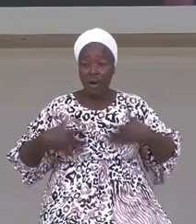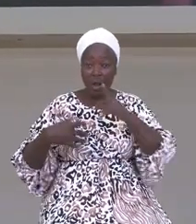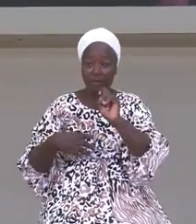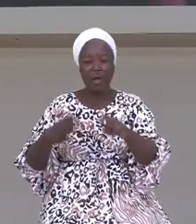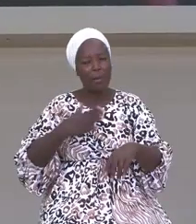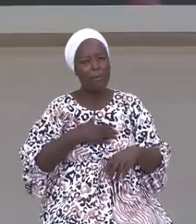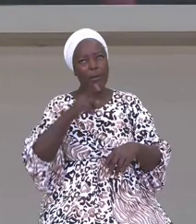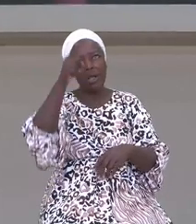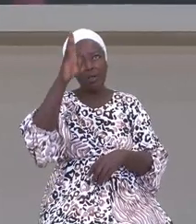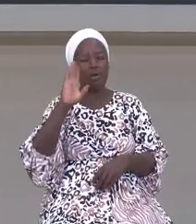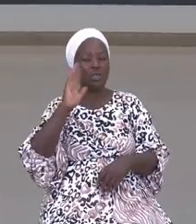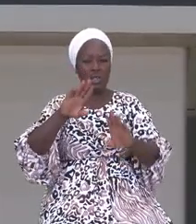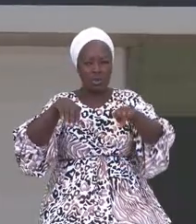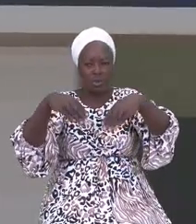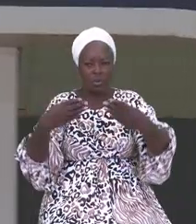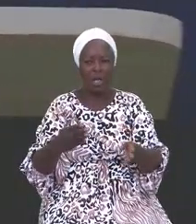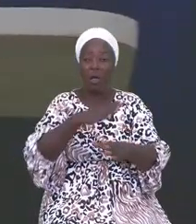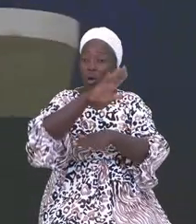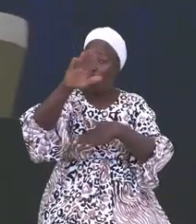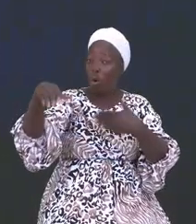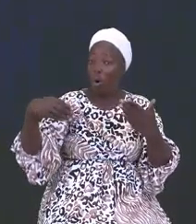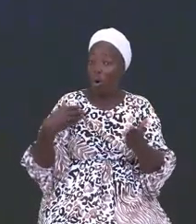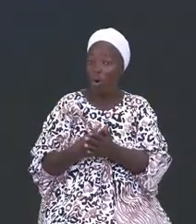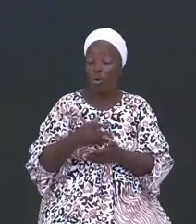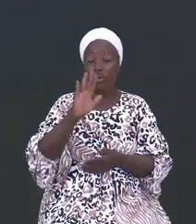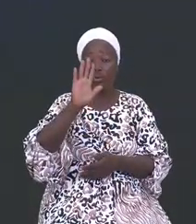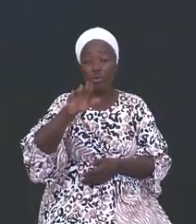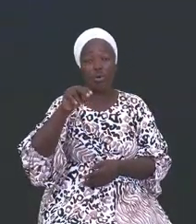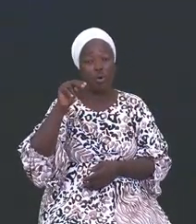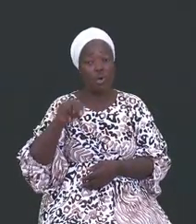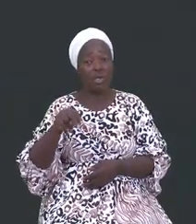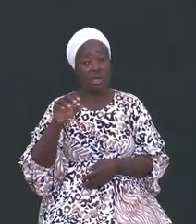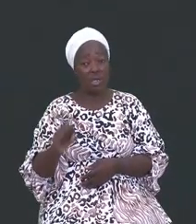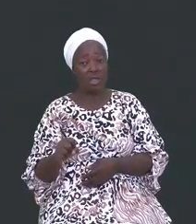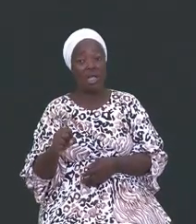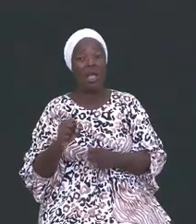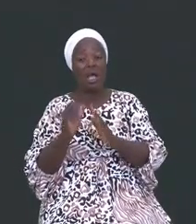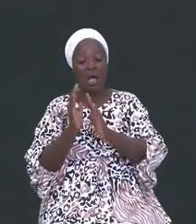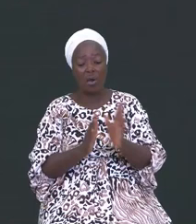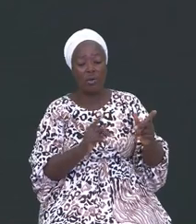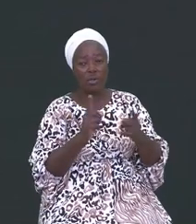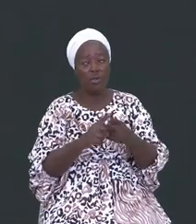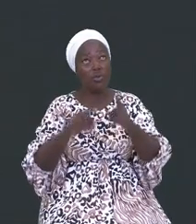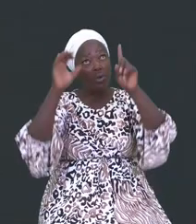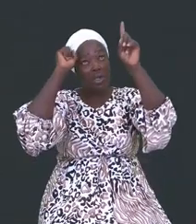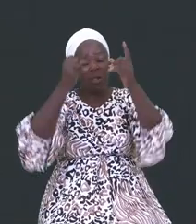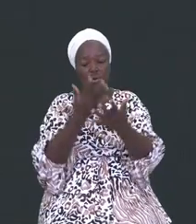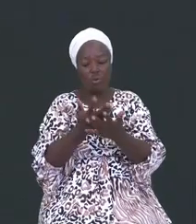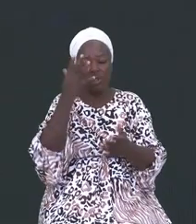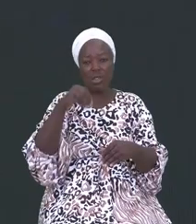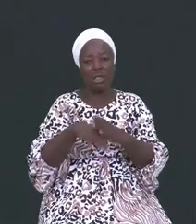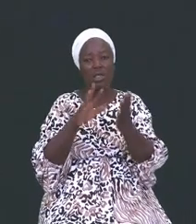shall supply all your needs according to his riches in